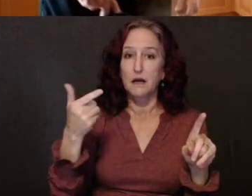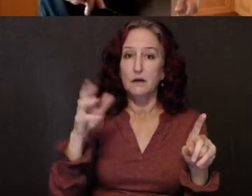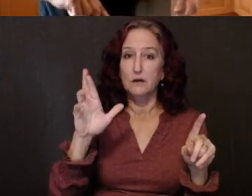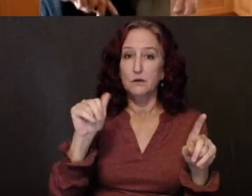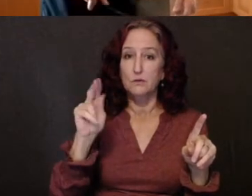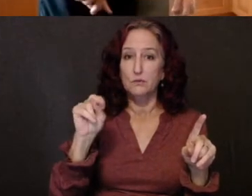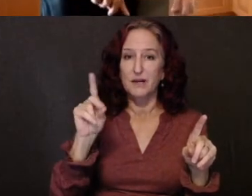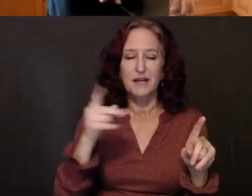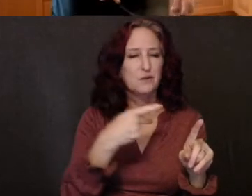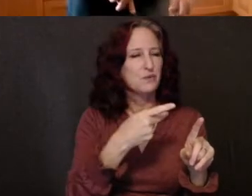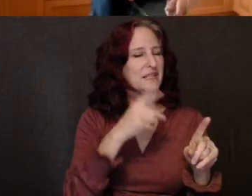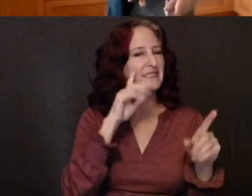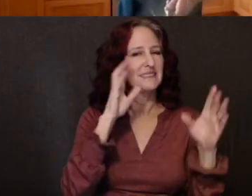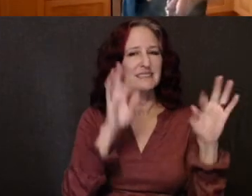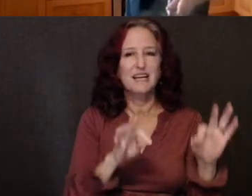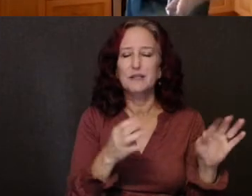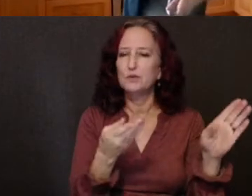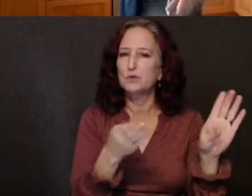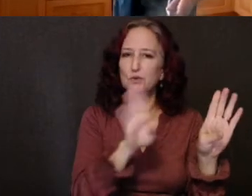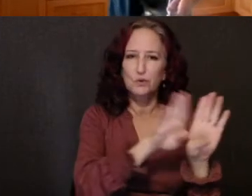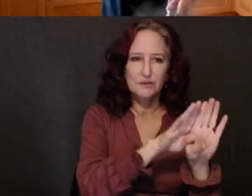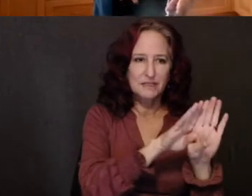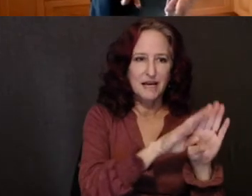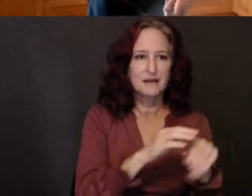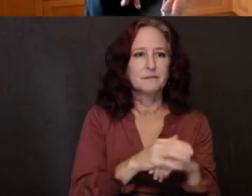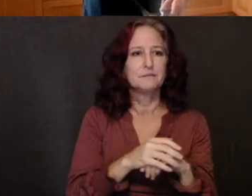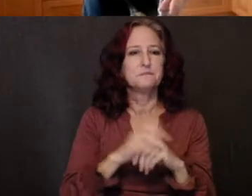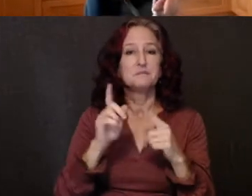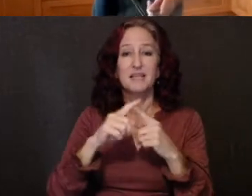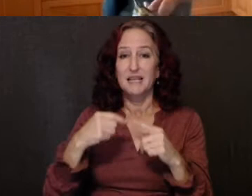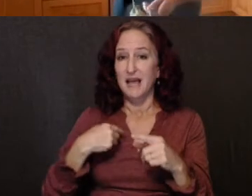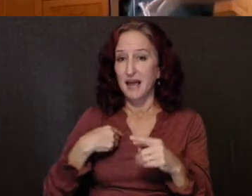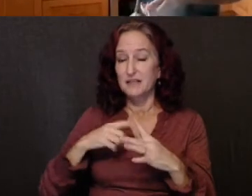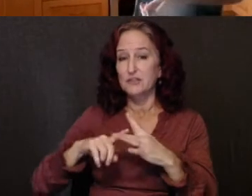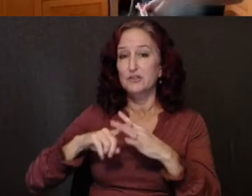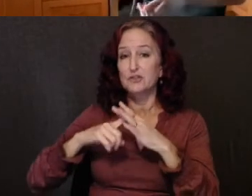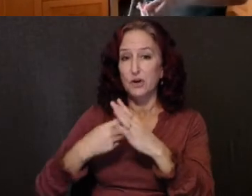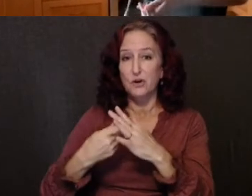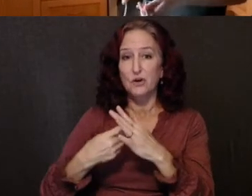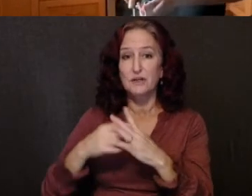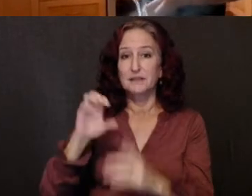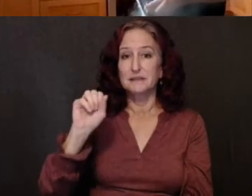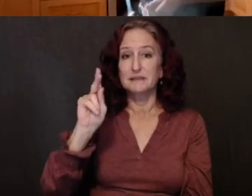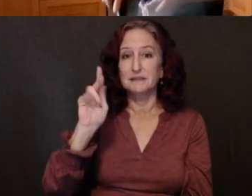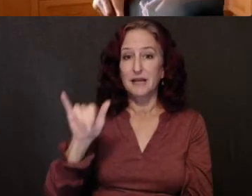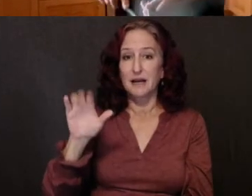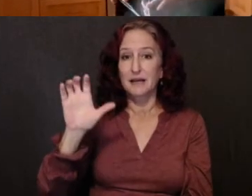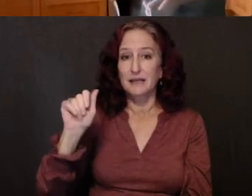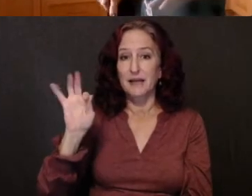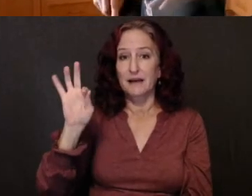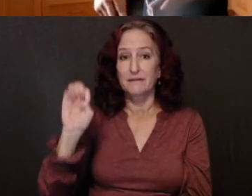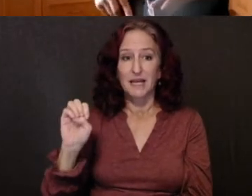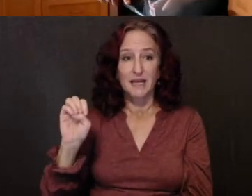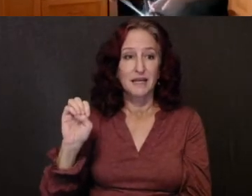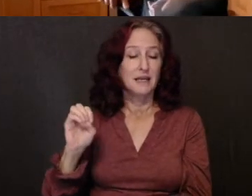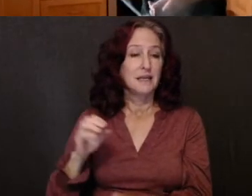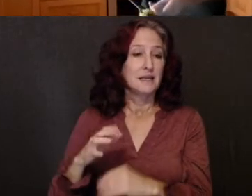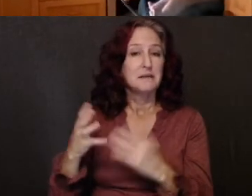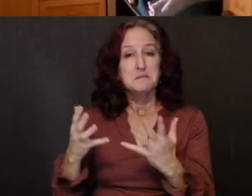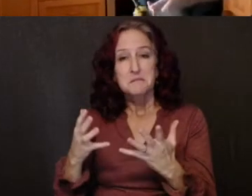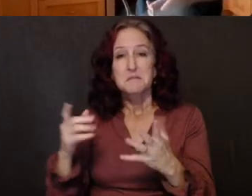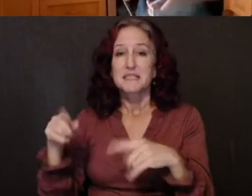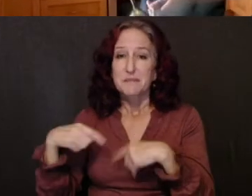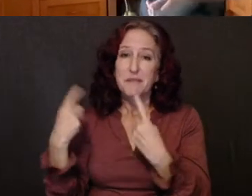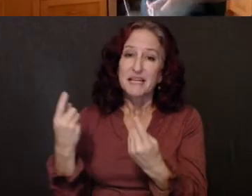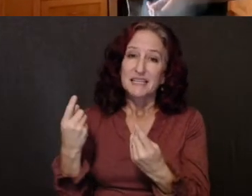I had a partner at the Knicks on Grand, and we decided to get rid of that. And then